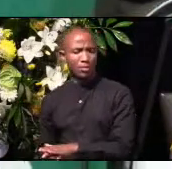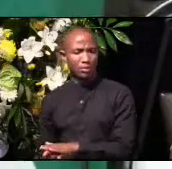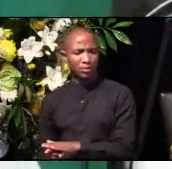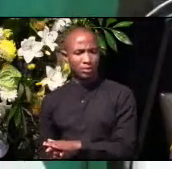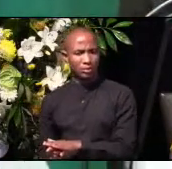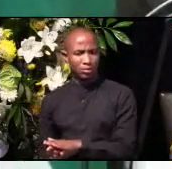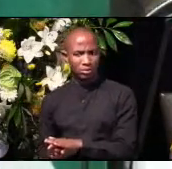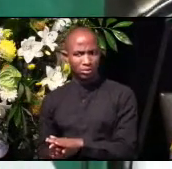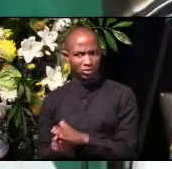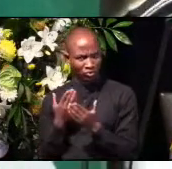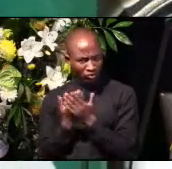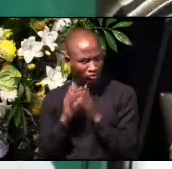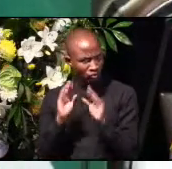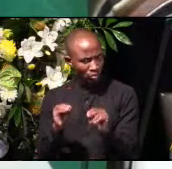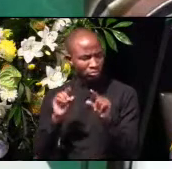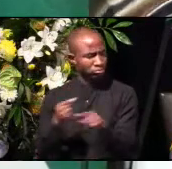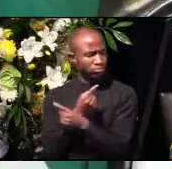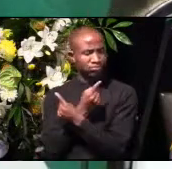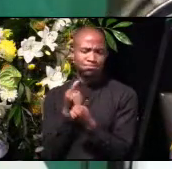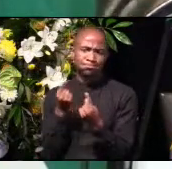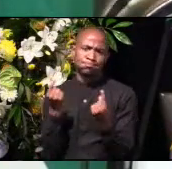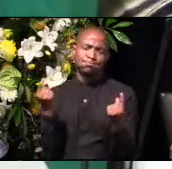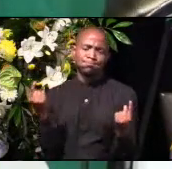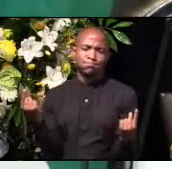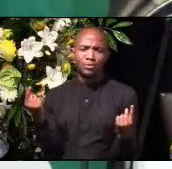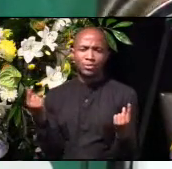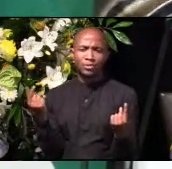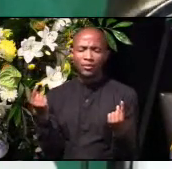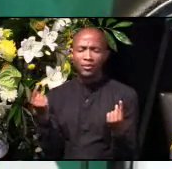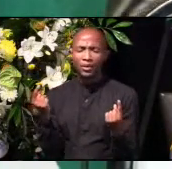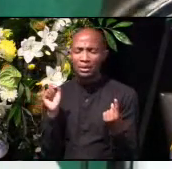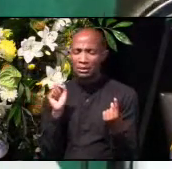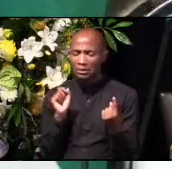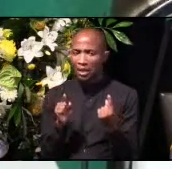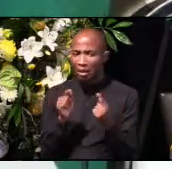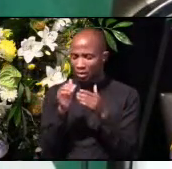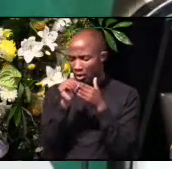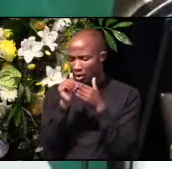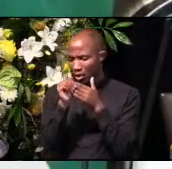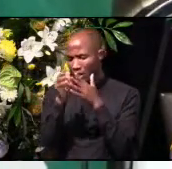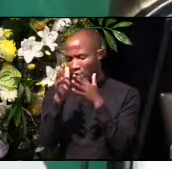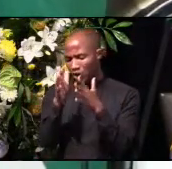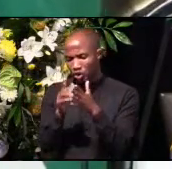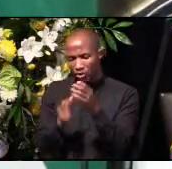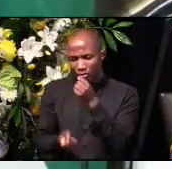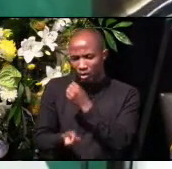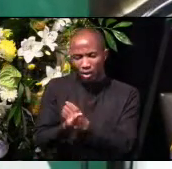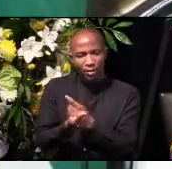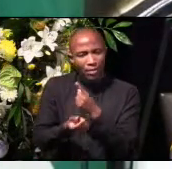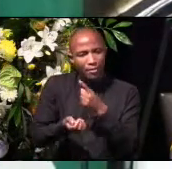and look at the Quality of how leadership emerged out of that